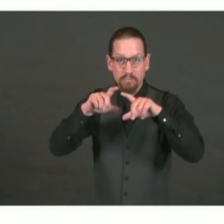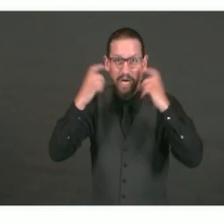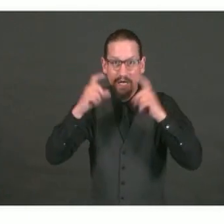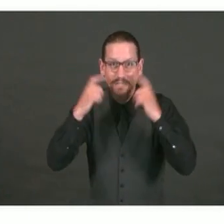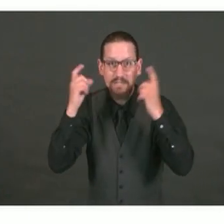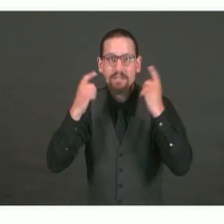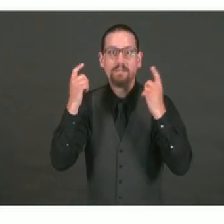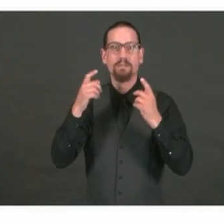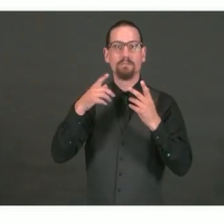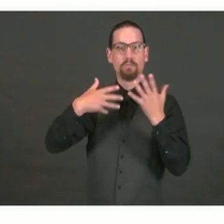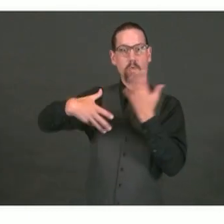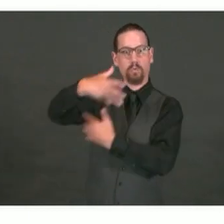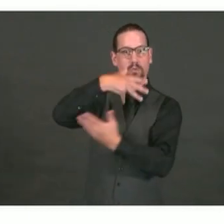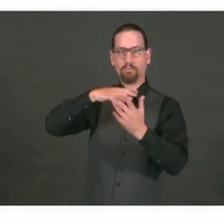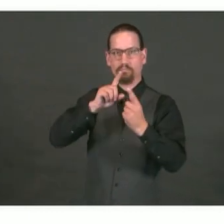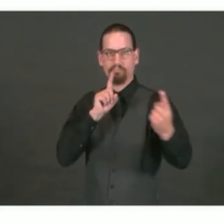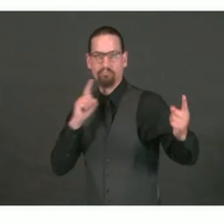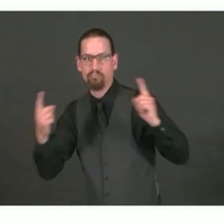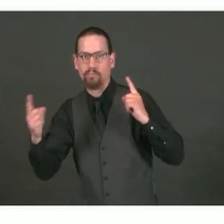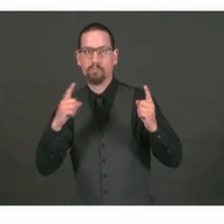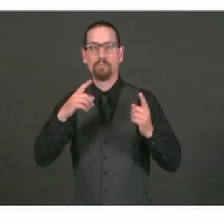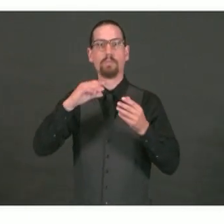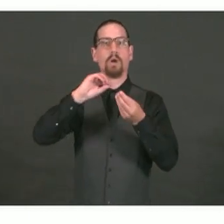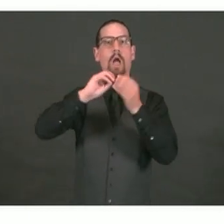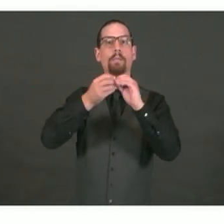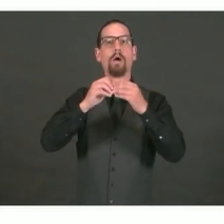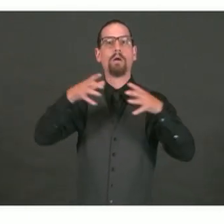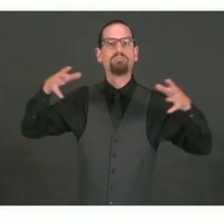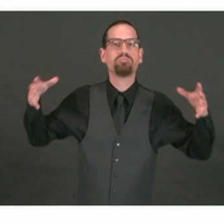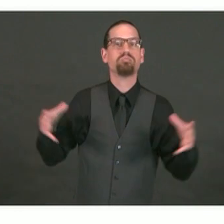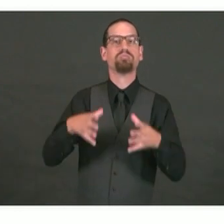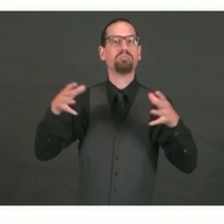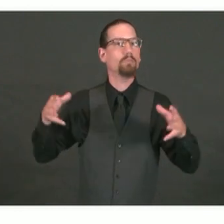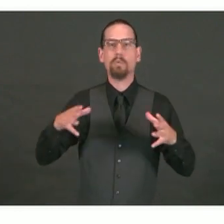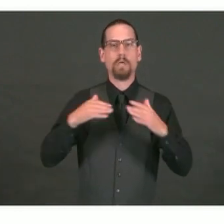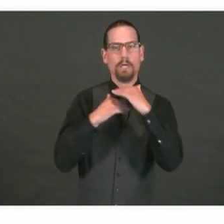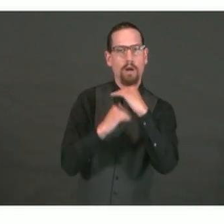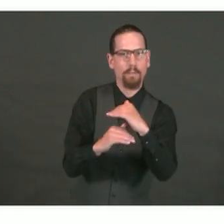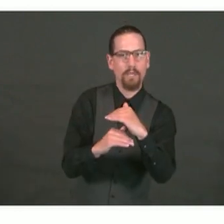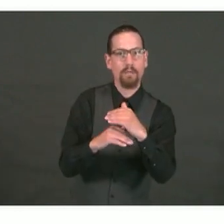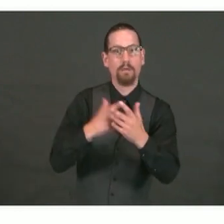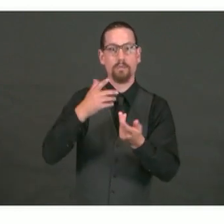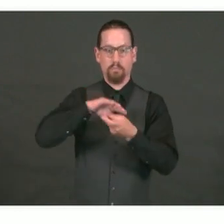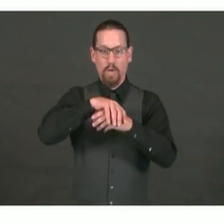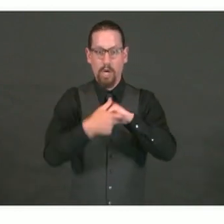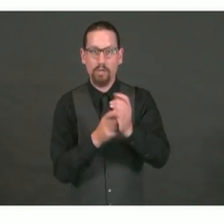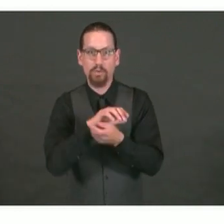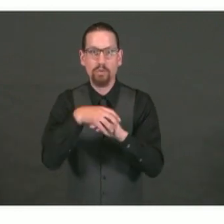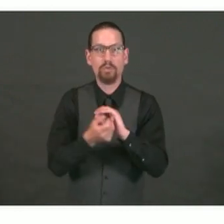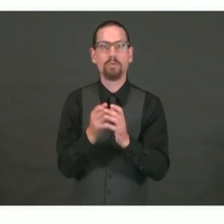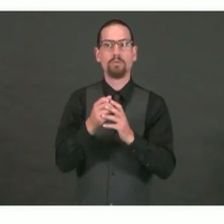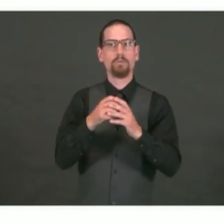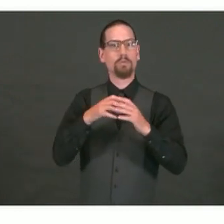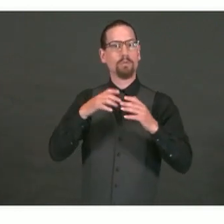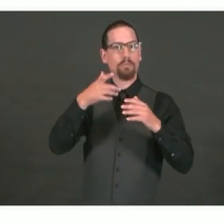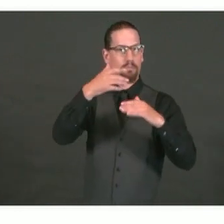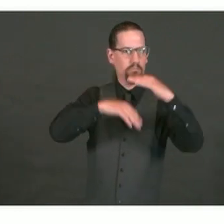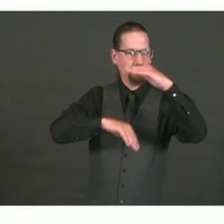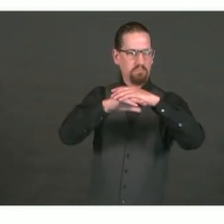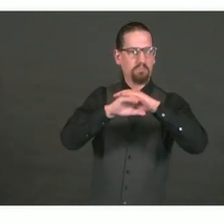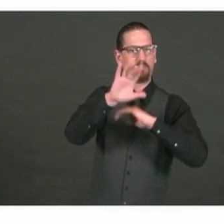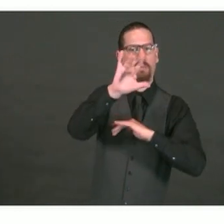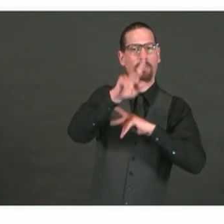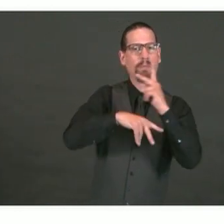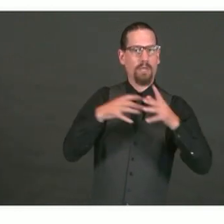social gatherings 25 or fewer, then I expect we'll continue on the blue line that you